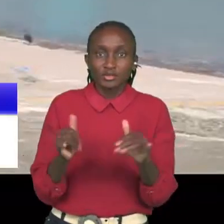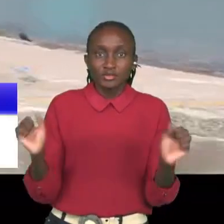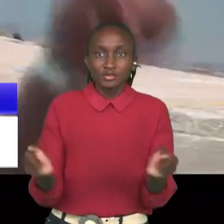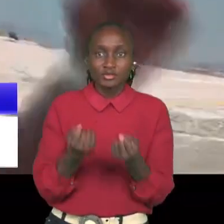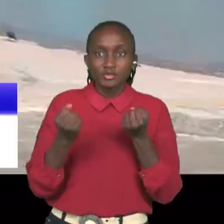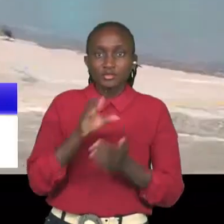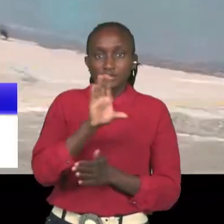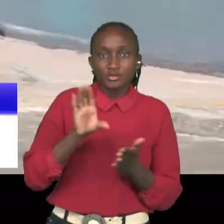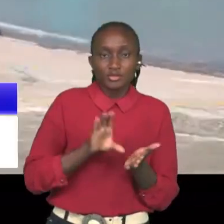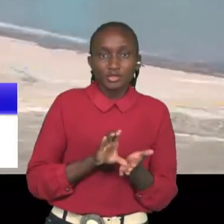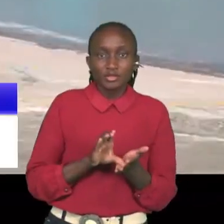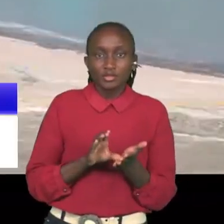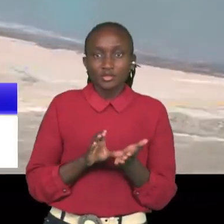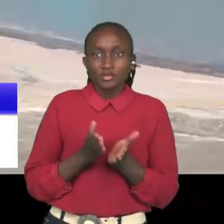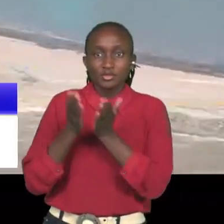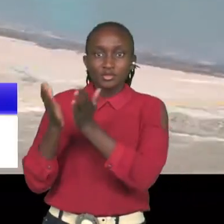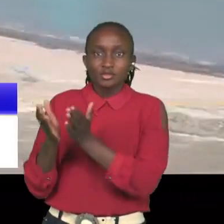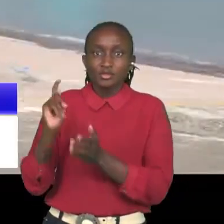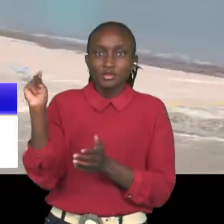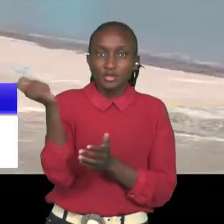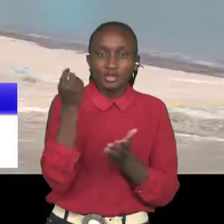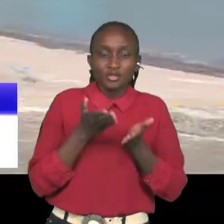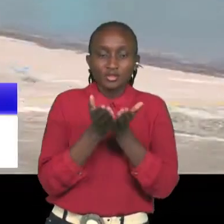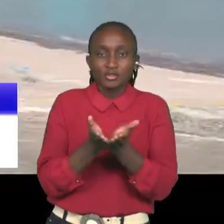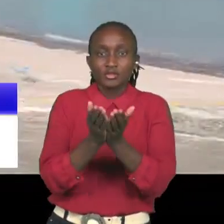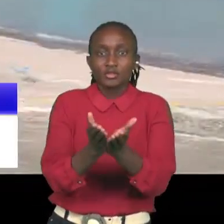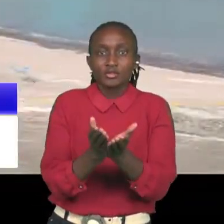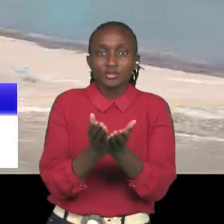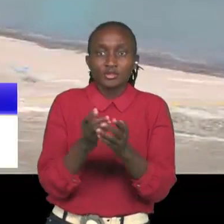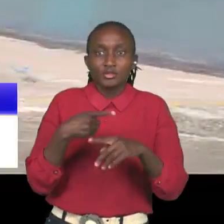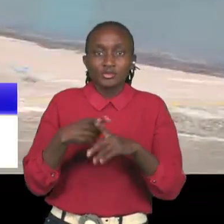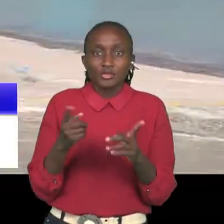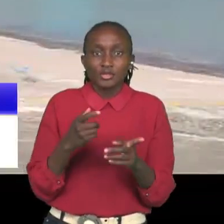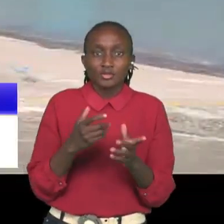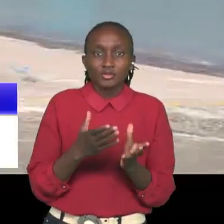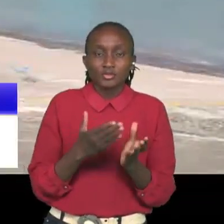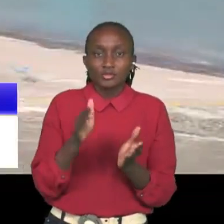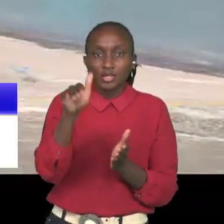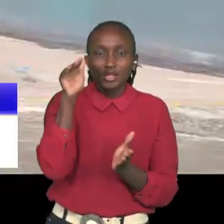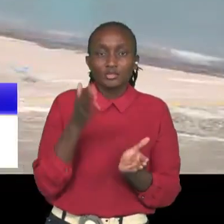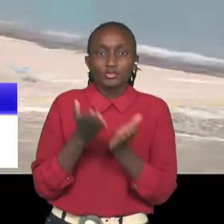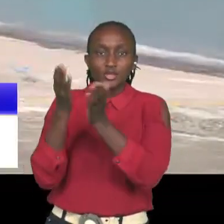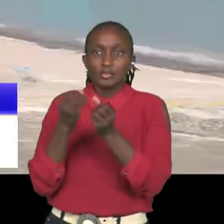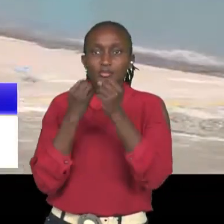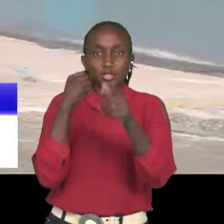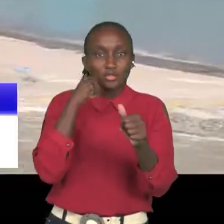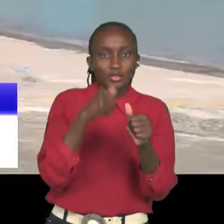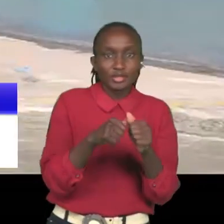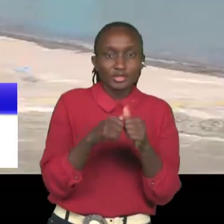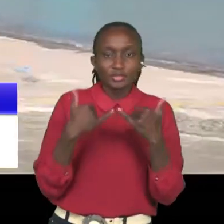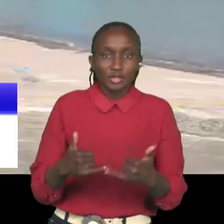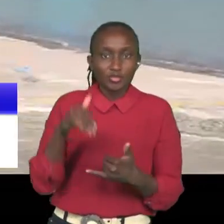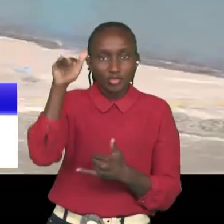ambayo tukapeleka pale Kenya Ferry, lakini Kenya Ferry tupeleka barua zetu nyingi tu ambazo tumeomba at least